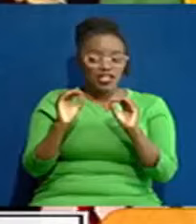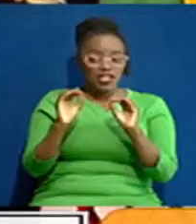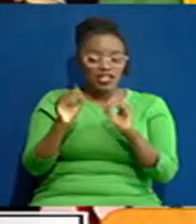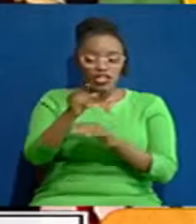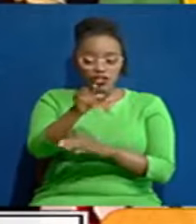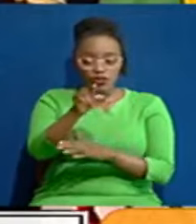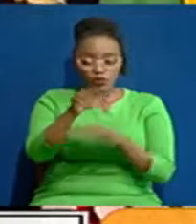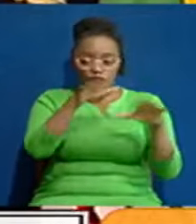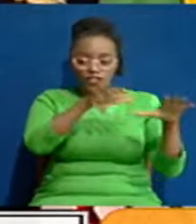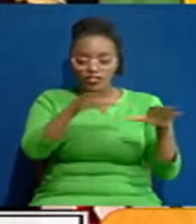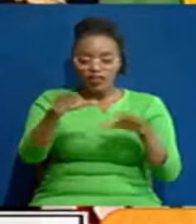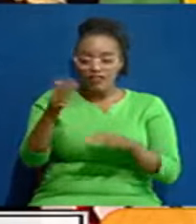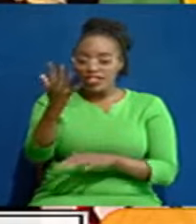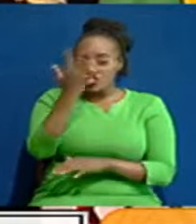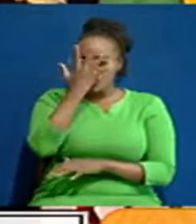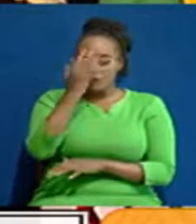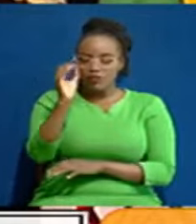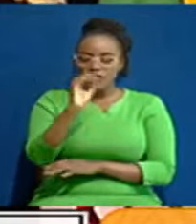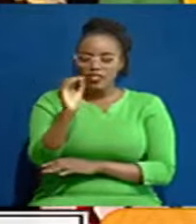you would not suffer this shame.